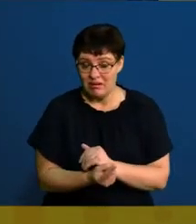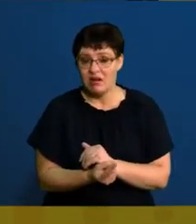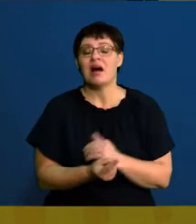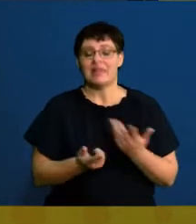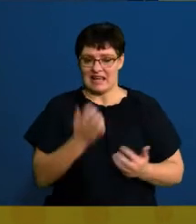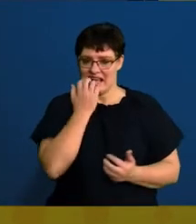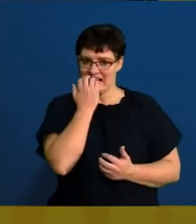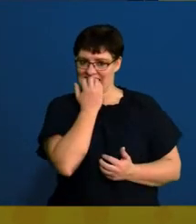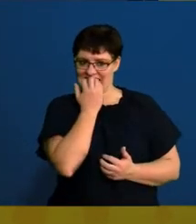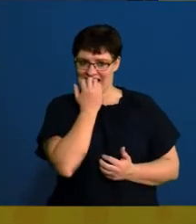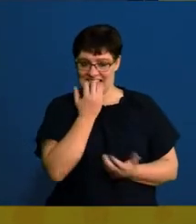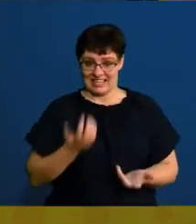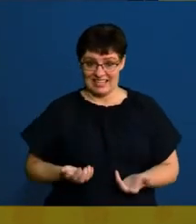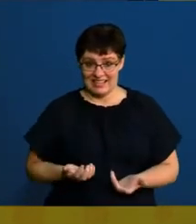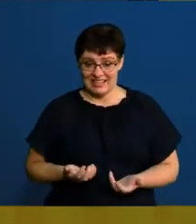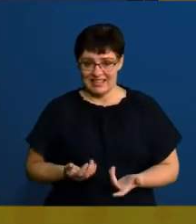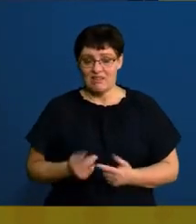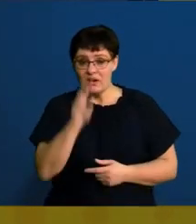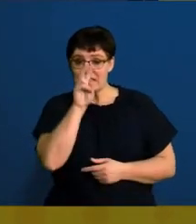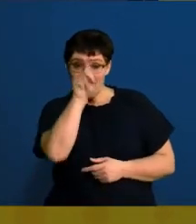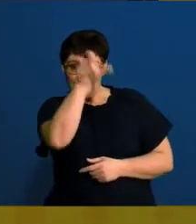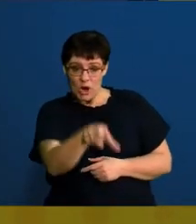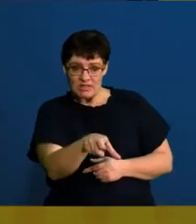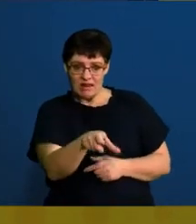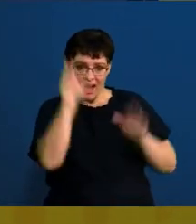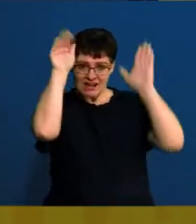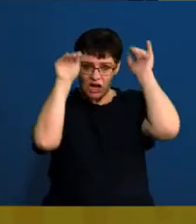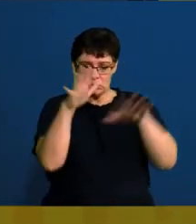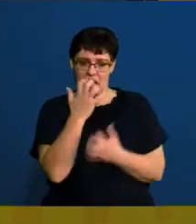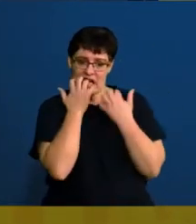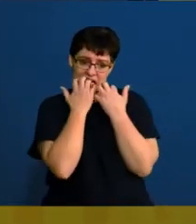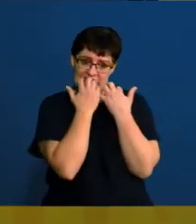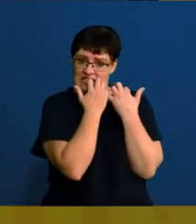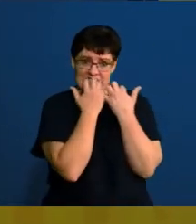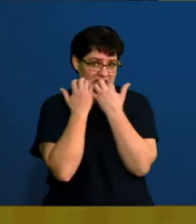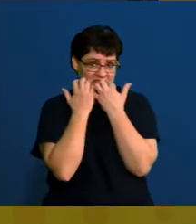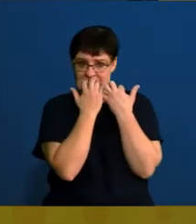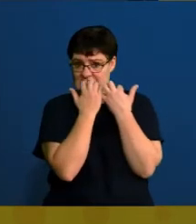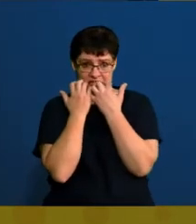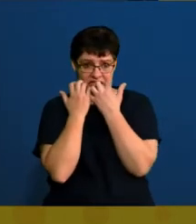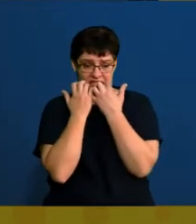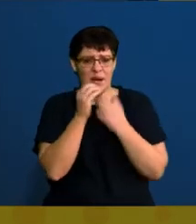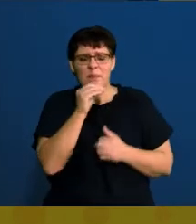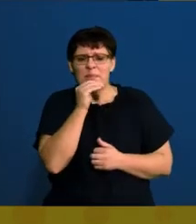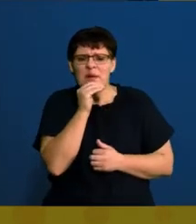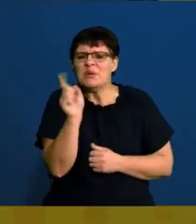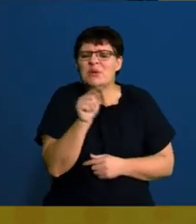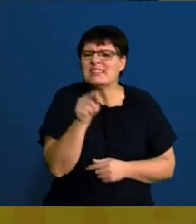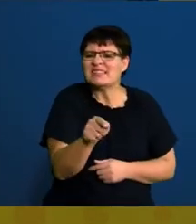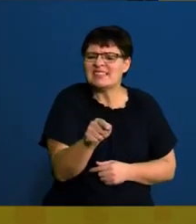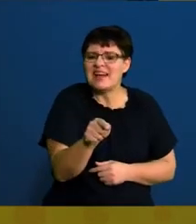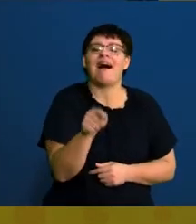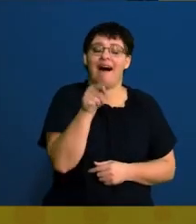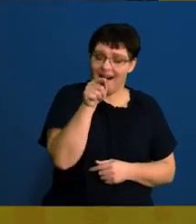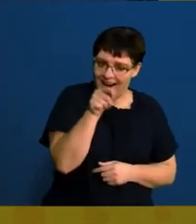So biting nails, if you see a character in a cartoon and the character is biting his or her nails, it could mean that